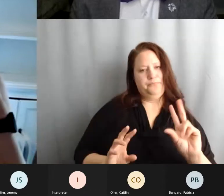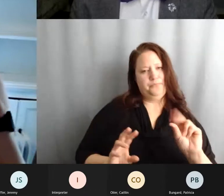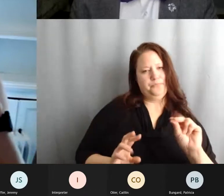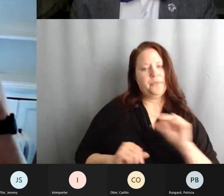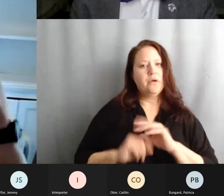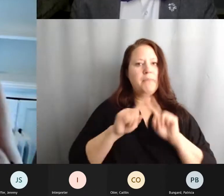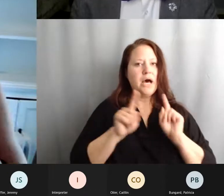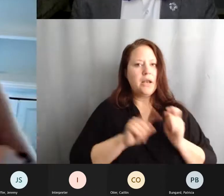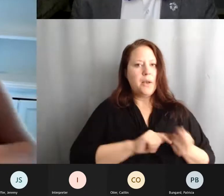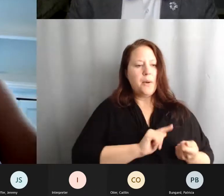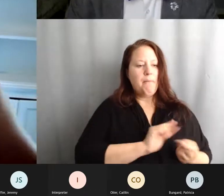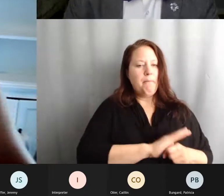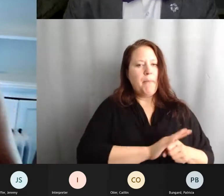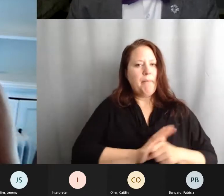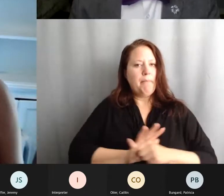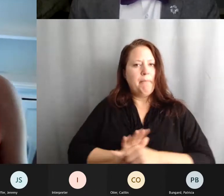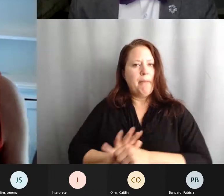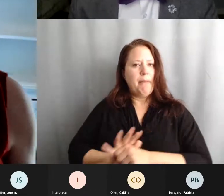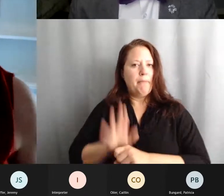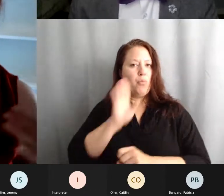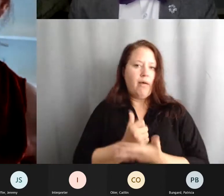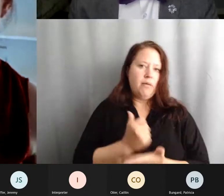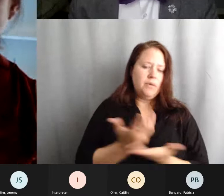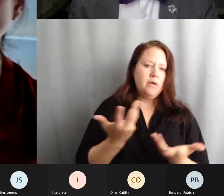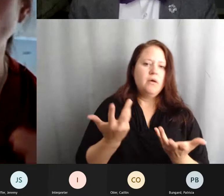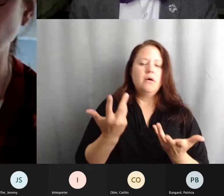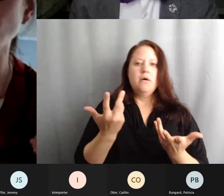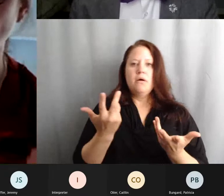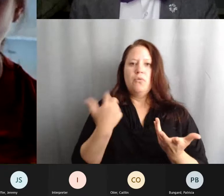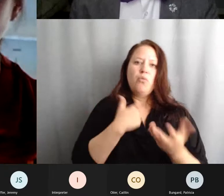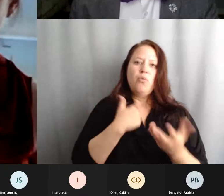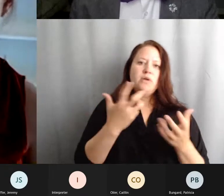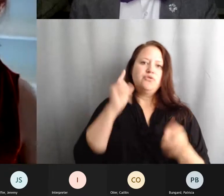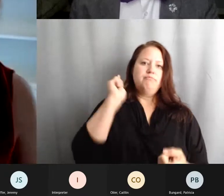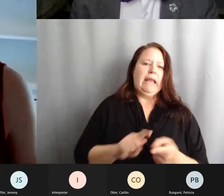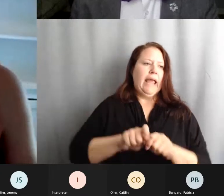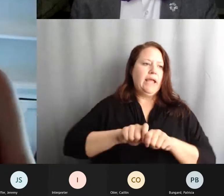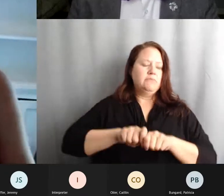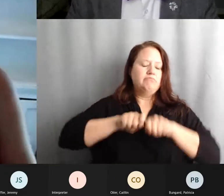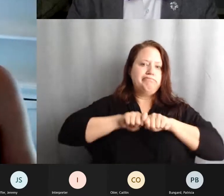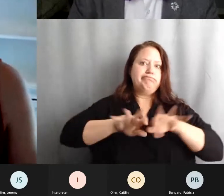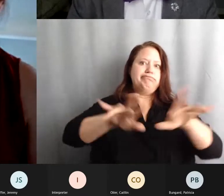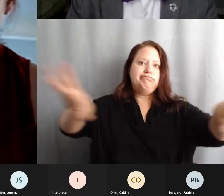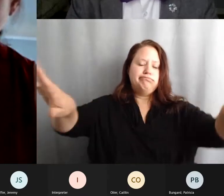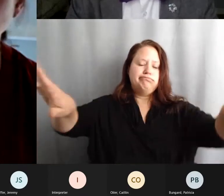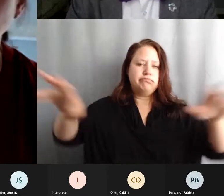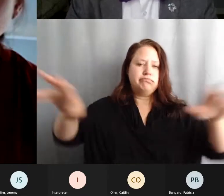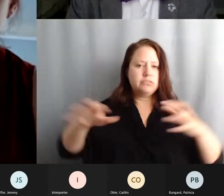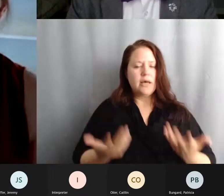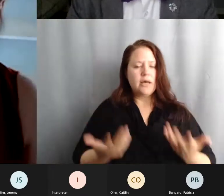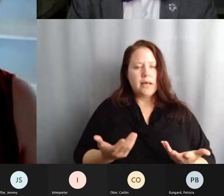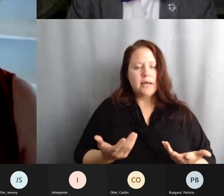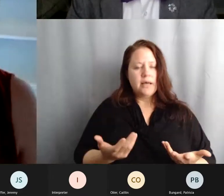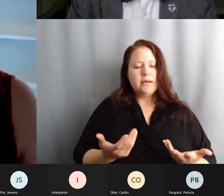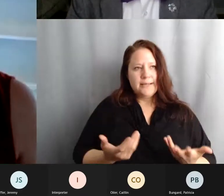pockets, we're in a better spot. Right now, we're of course in widespread disease, and that's where we don't want to be. So we're working